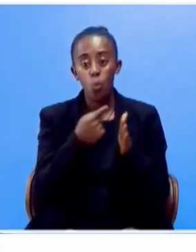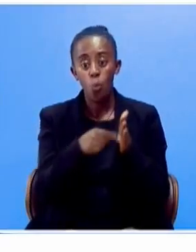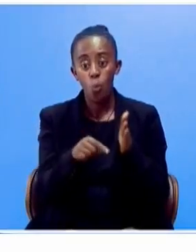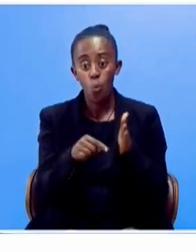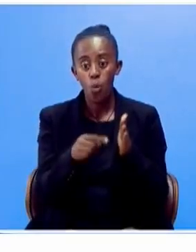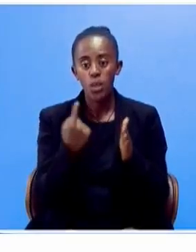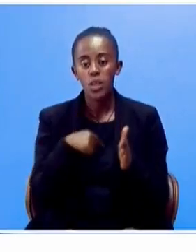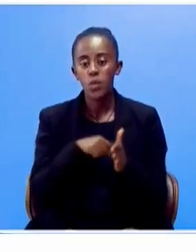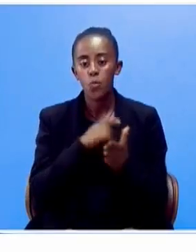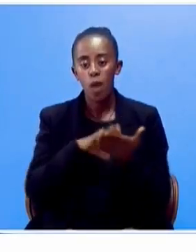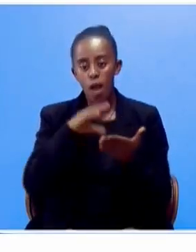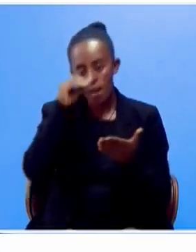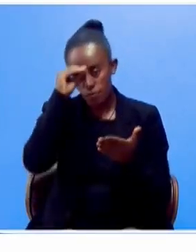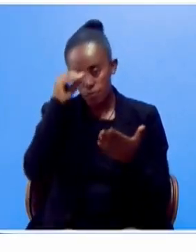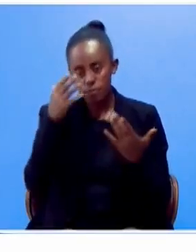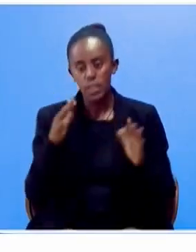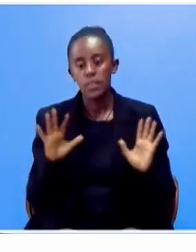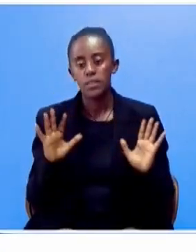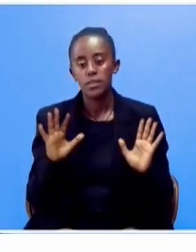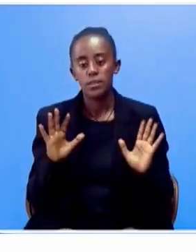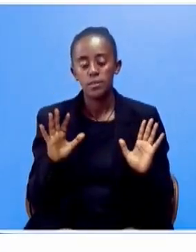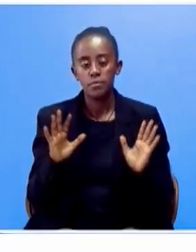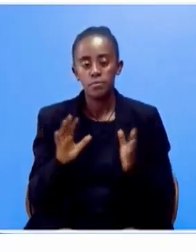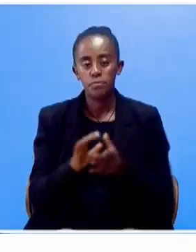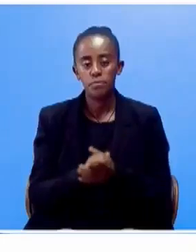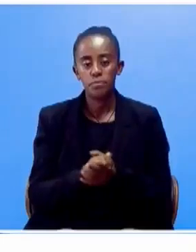what we have learned.